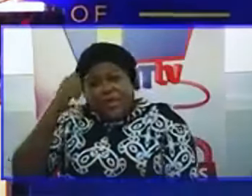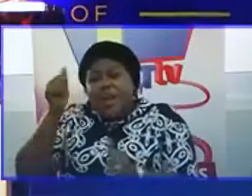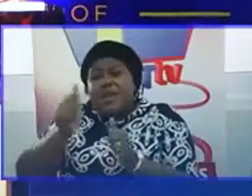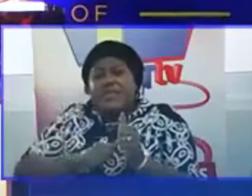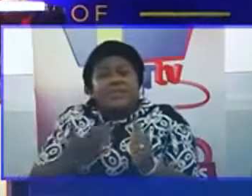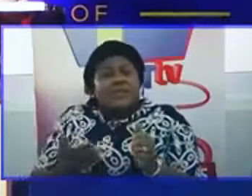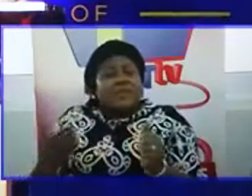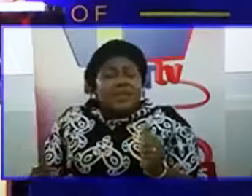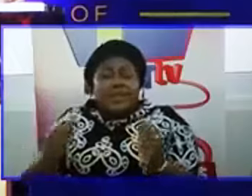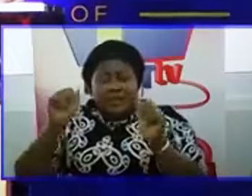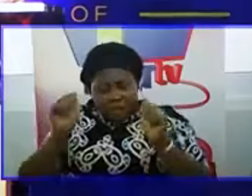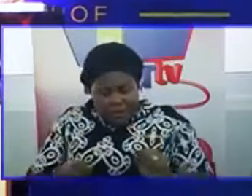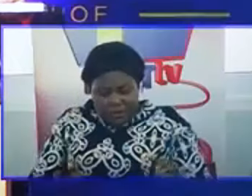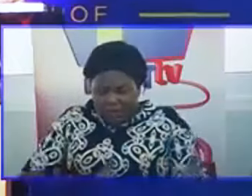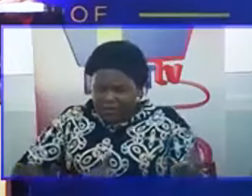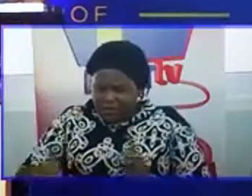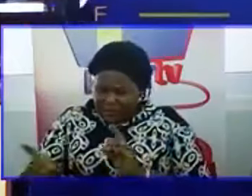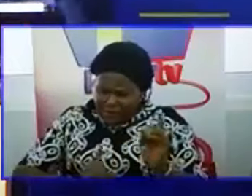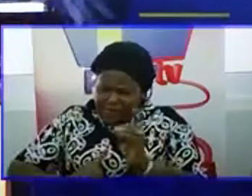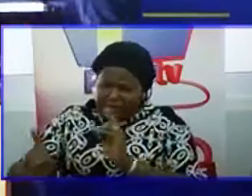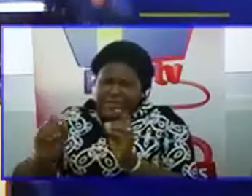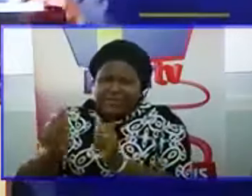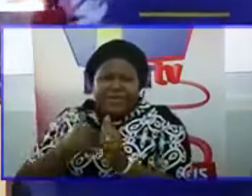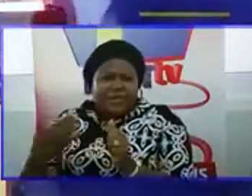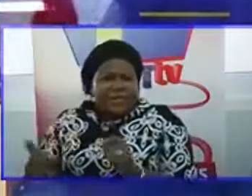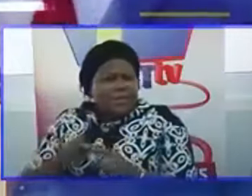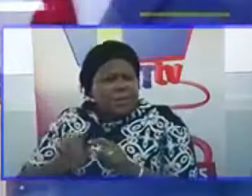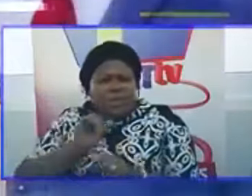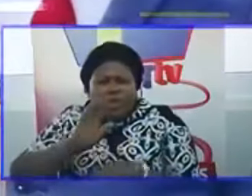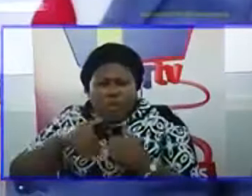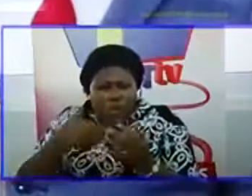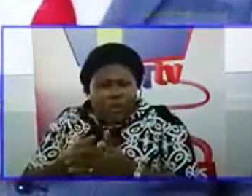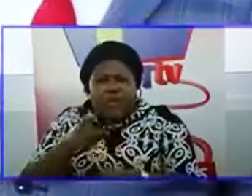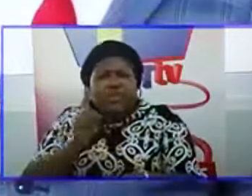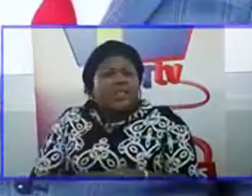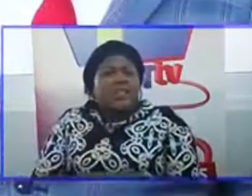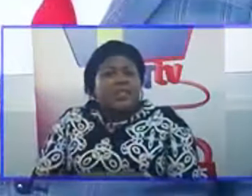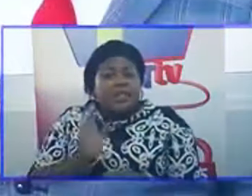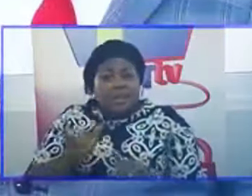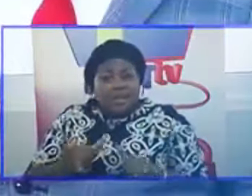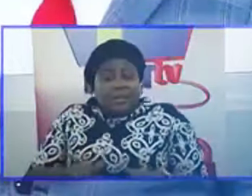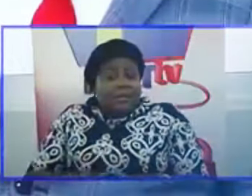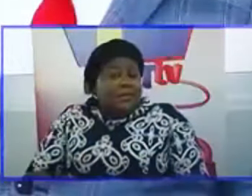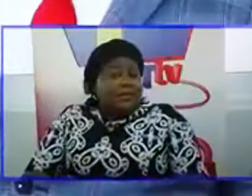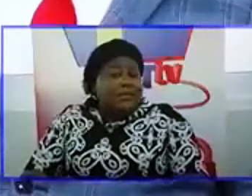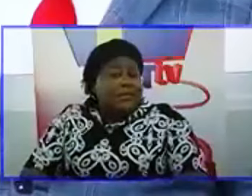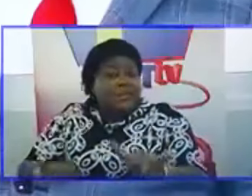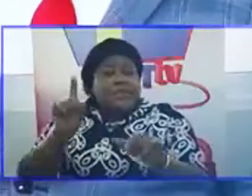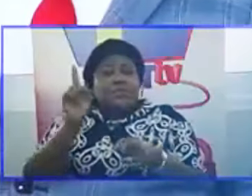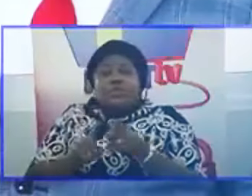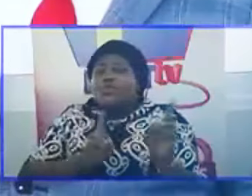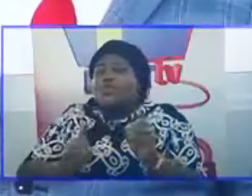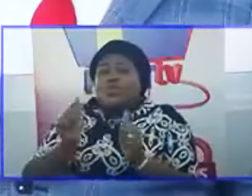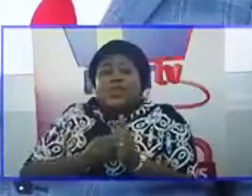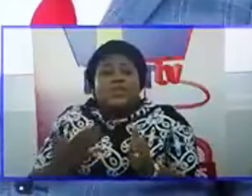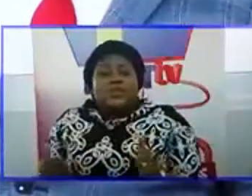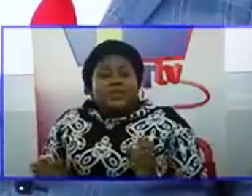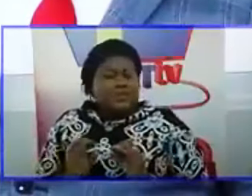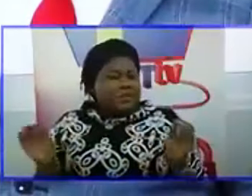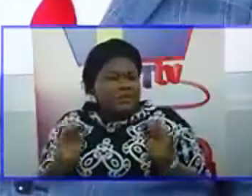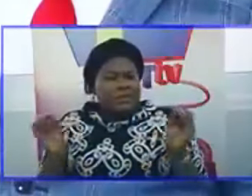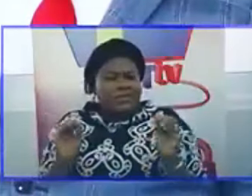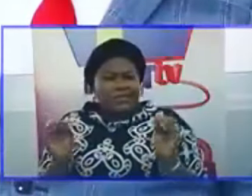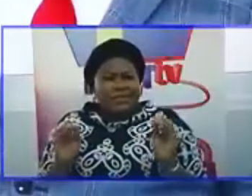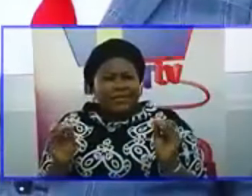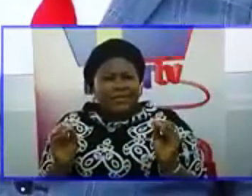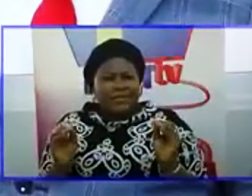things. And time will not permit you to stay here till you do all things. No. Even the